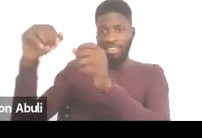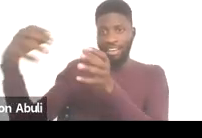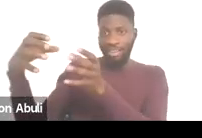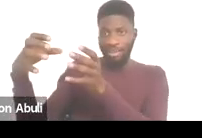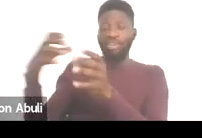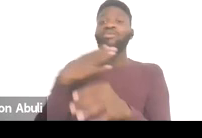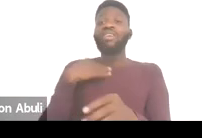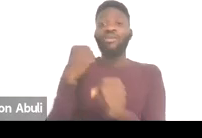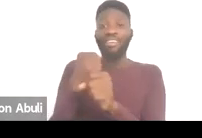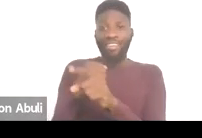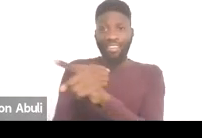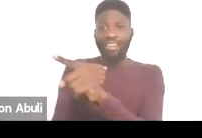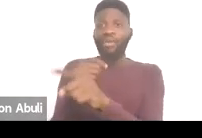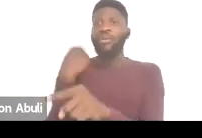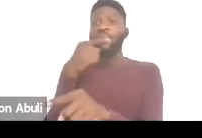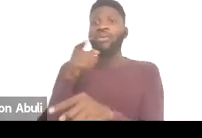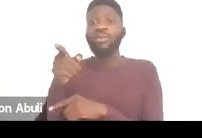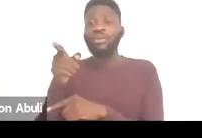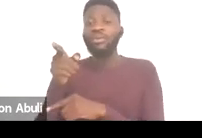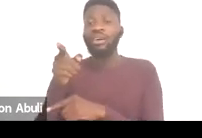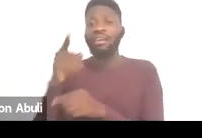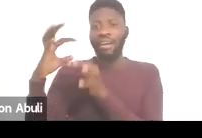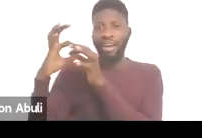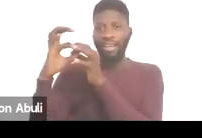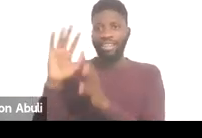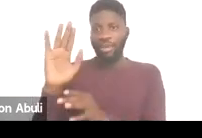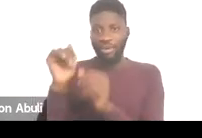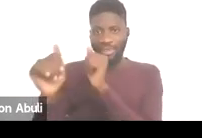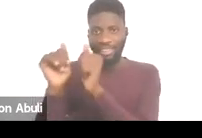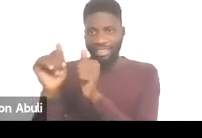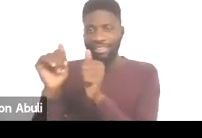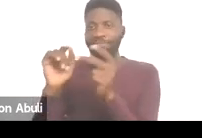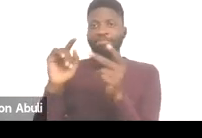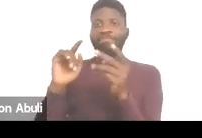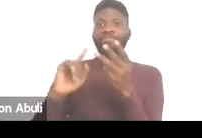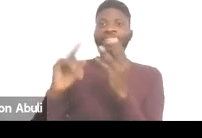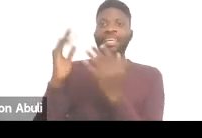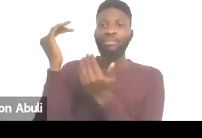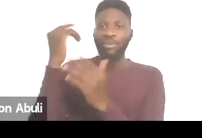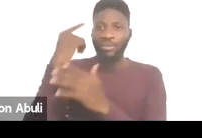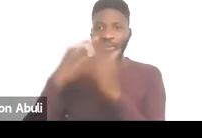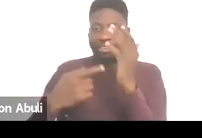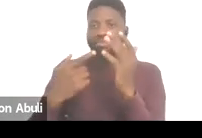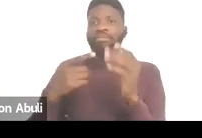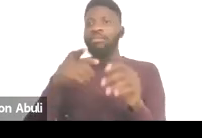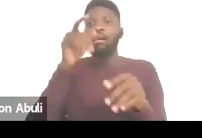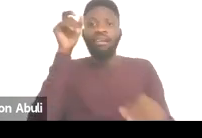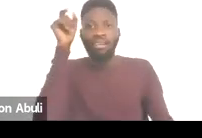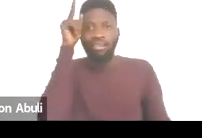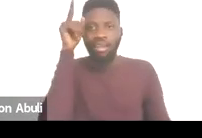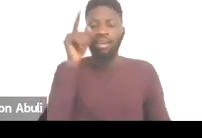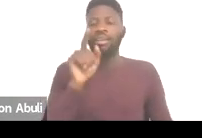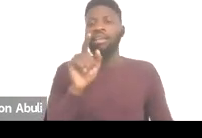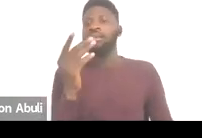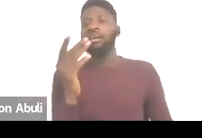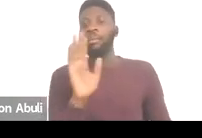with, who they are, what is their culture, what they expect? Do you understand what the role